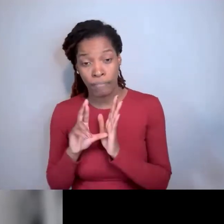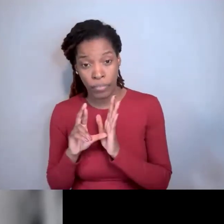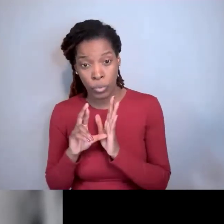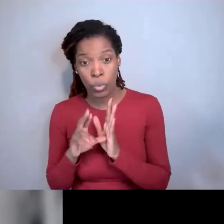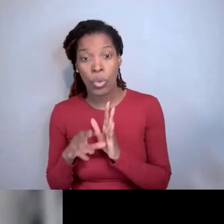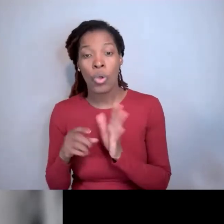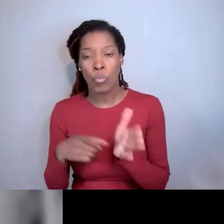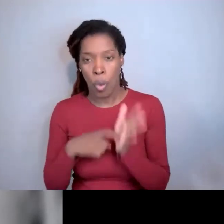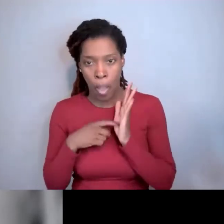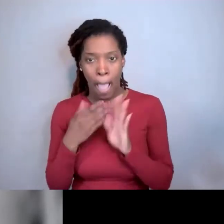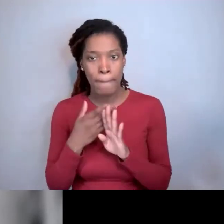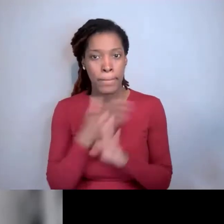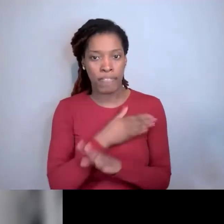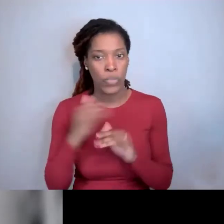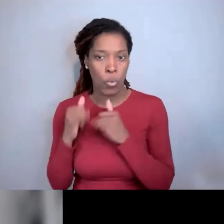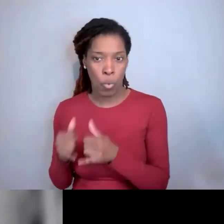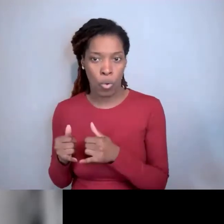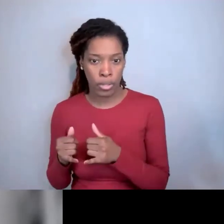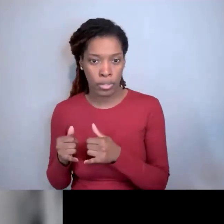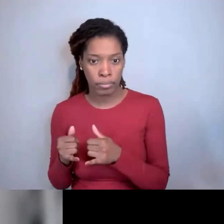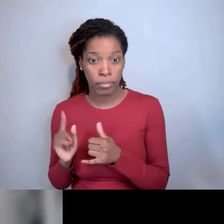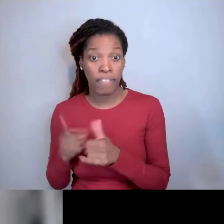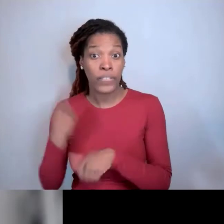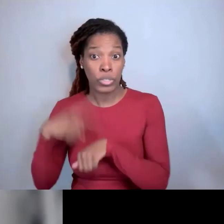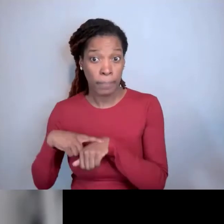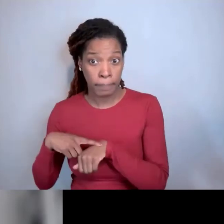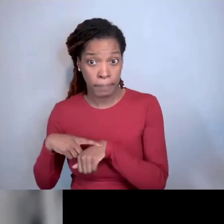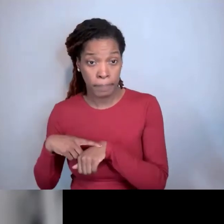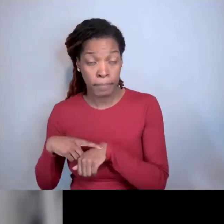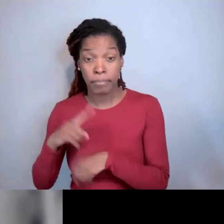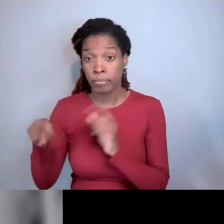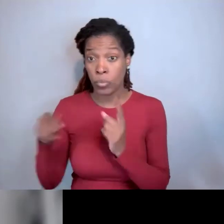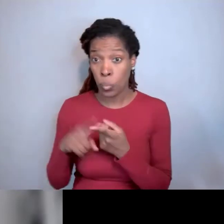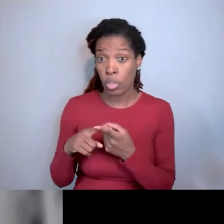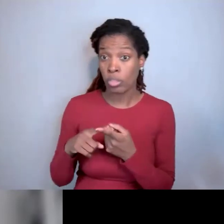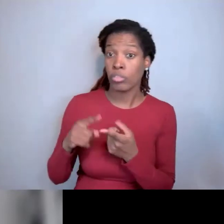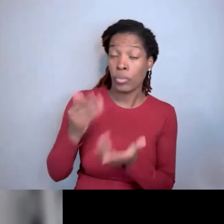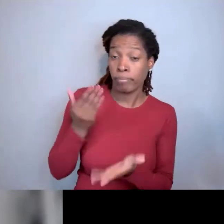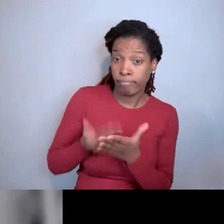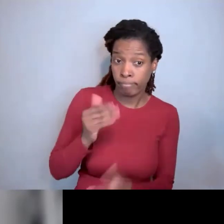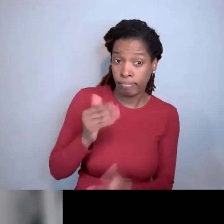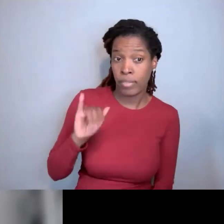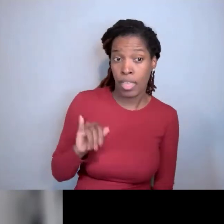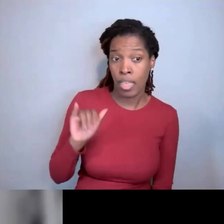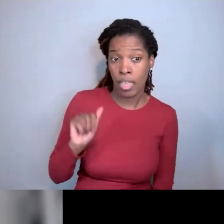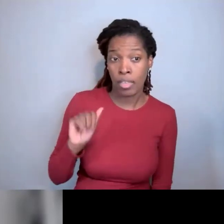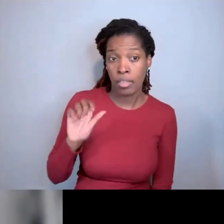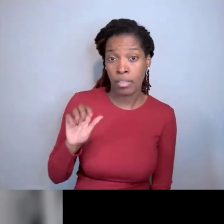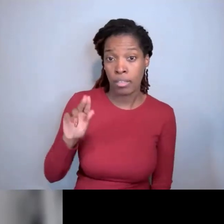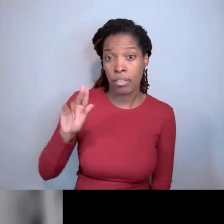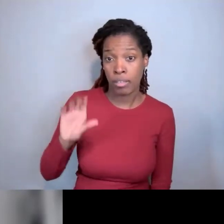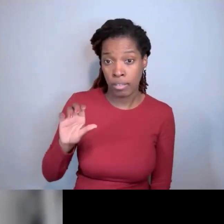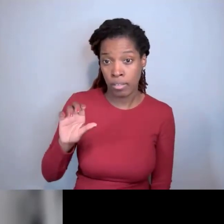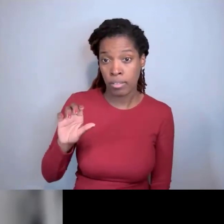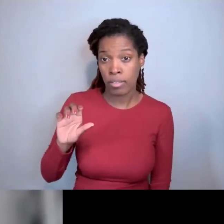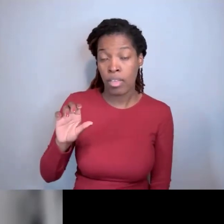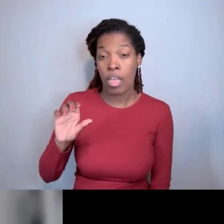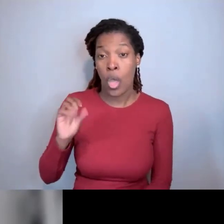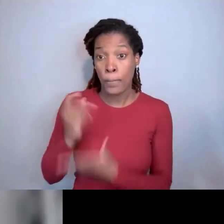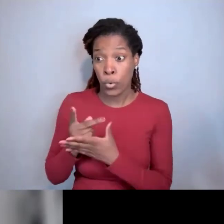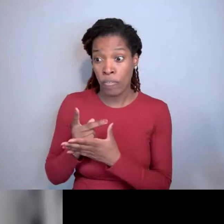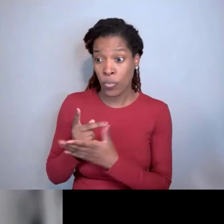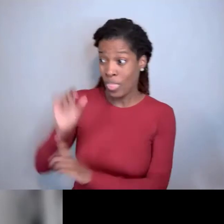award at the first time. When you verified IACUC approval, that by itself says